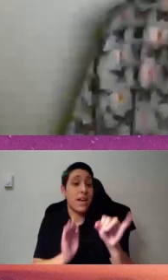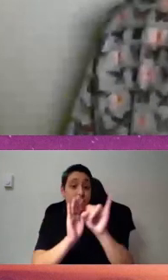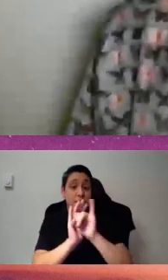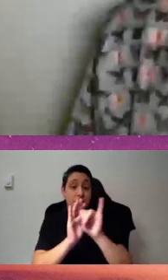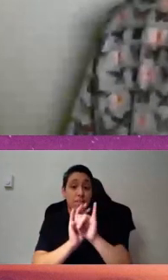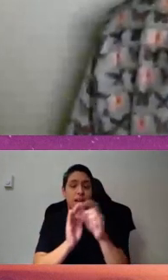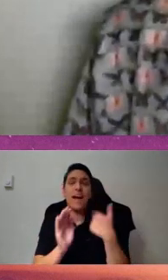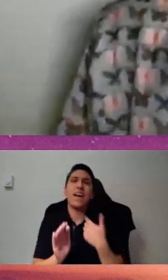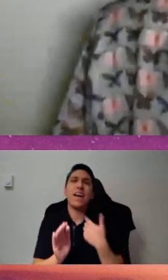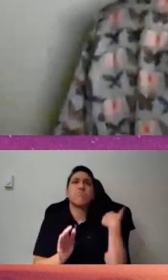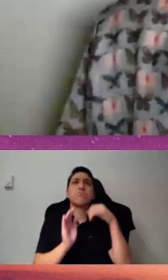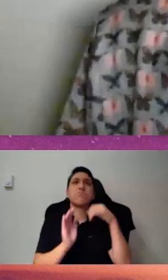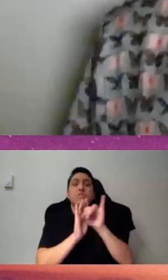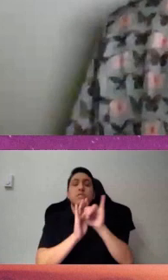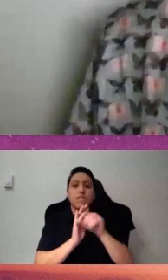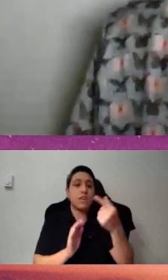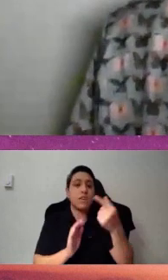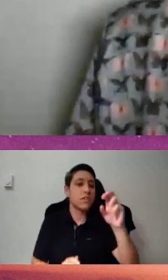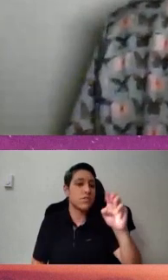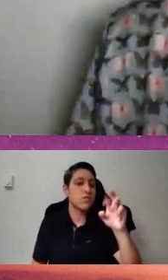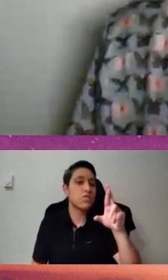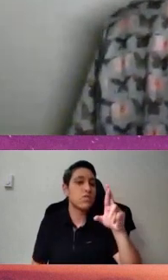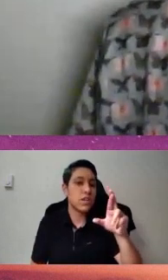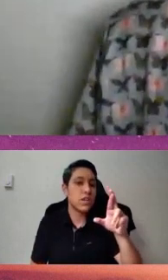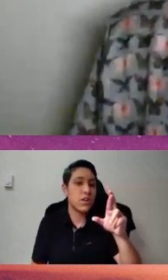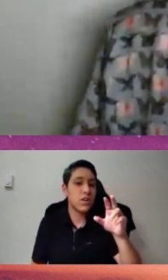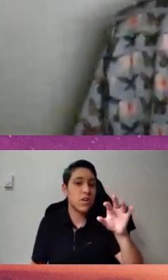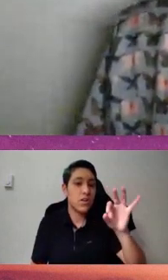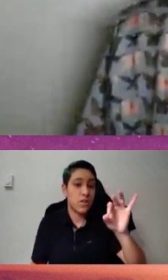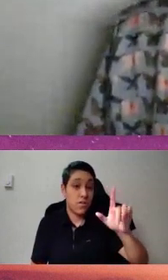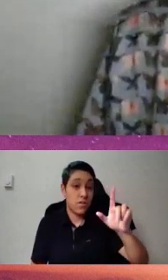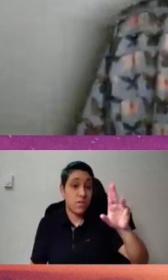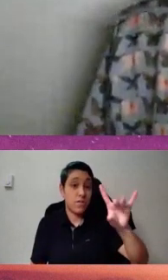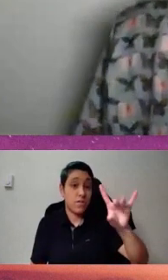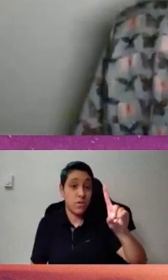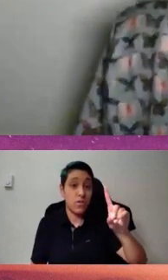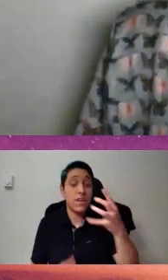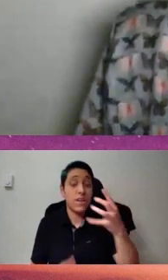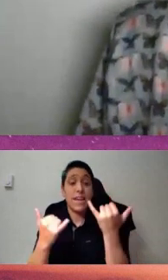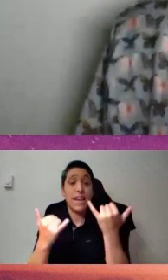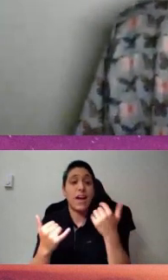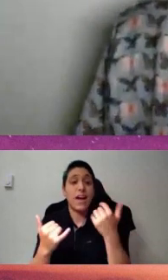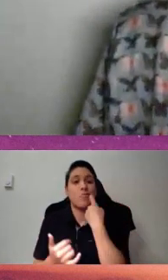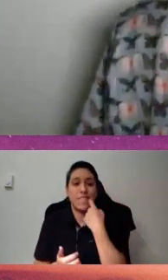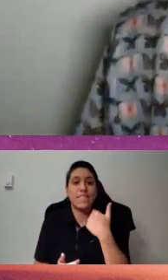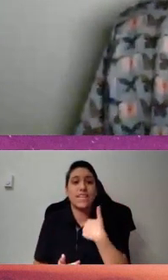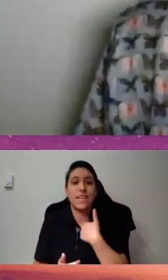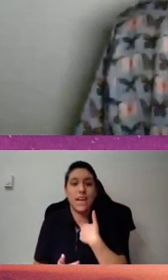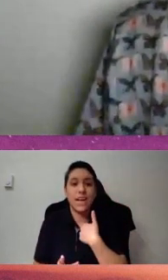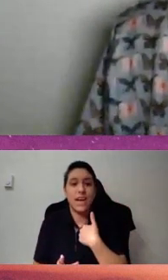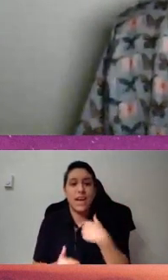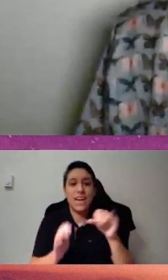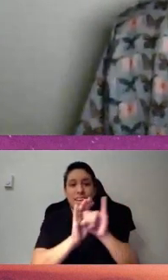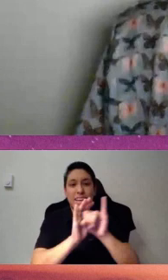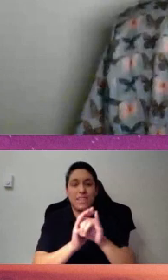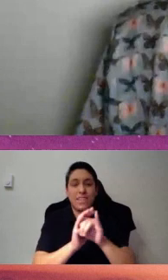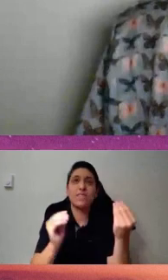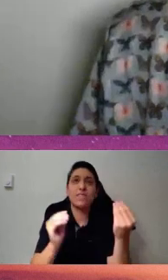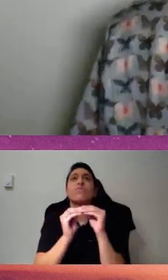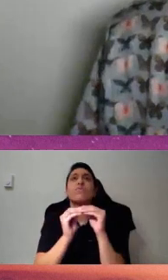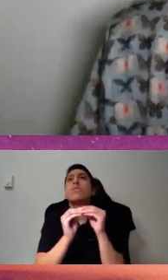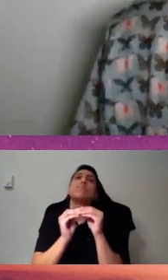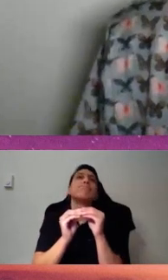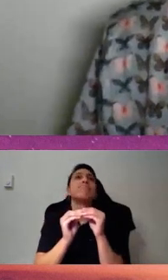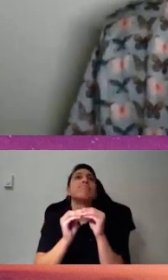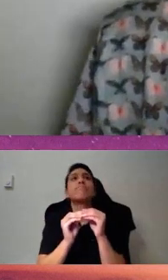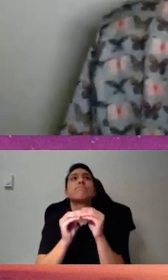I used to identify as gender fluid, and I think I've been identifying more recently as a little bit more gaseous or